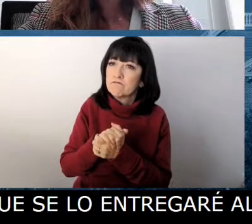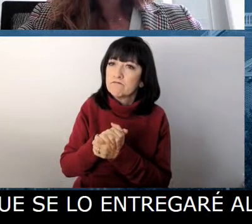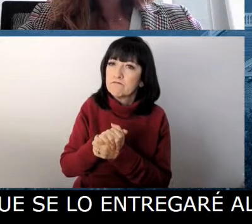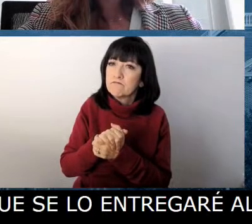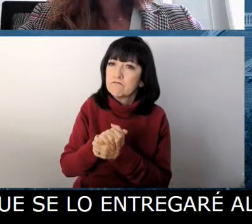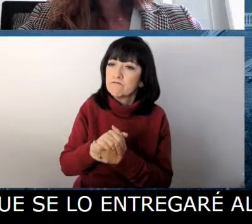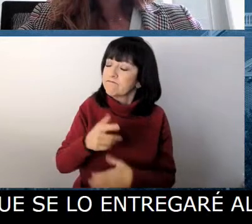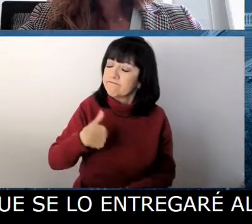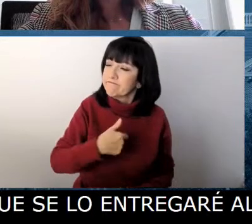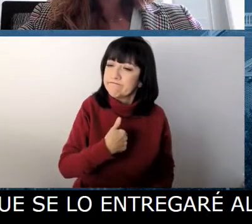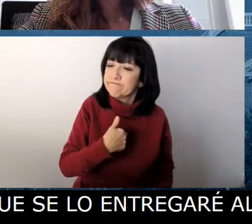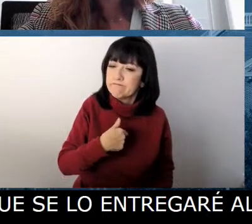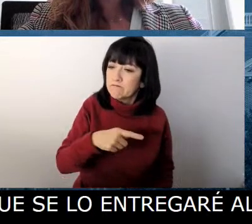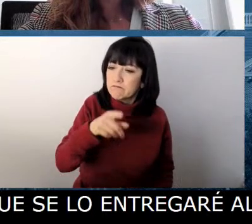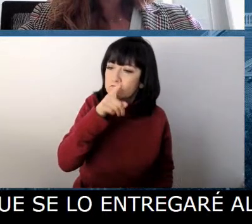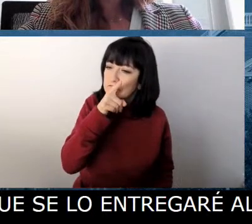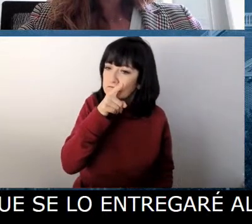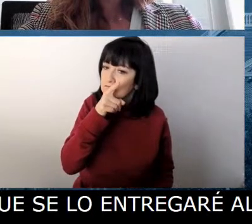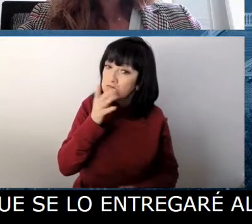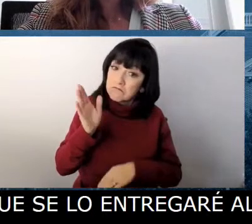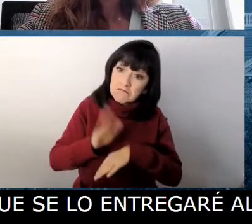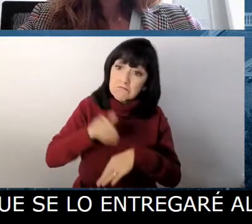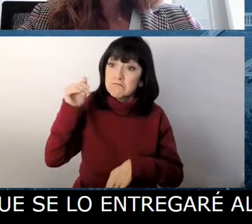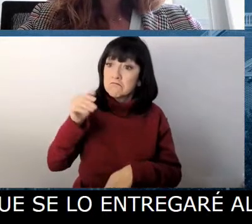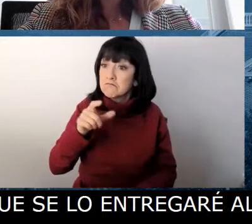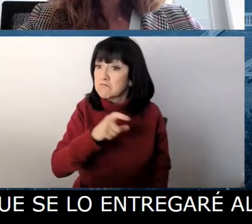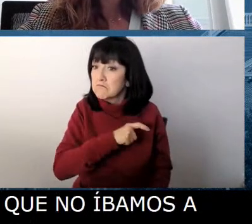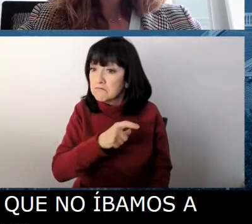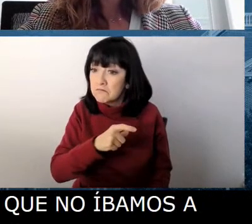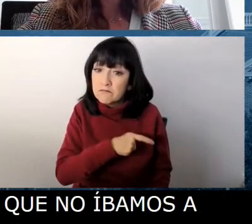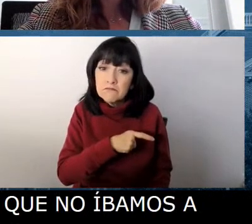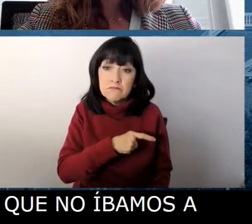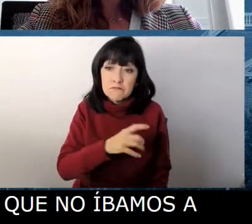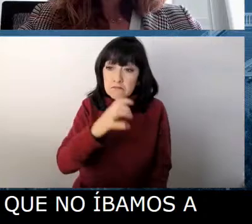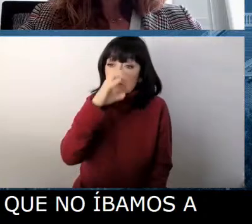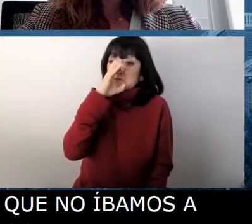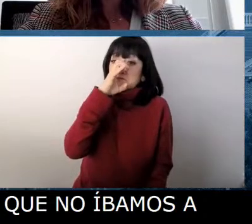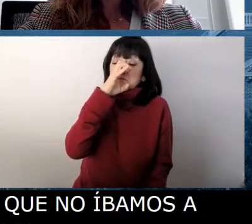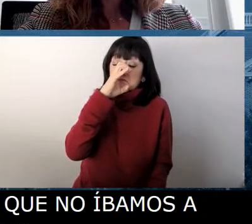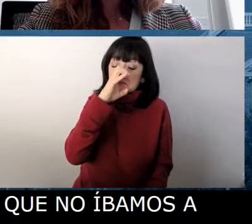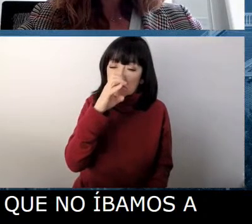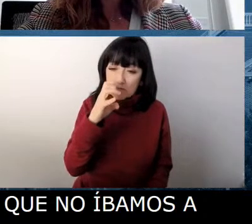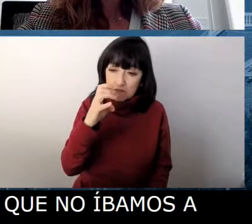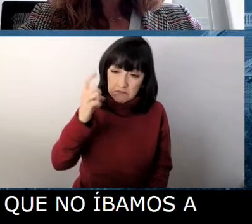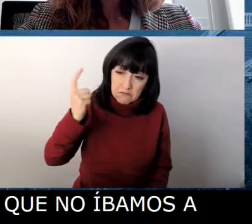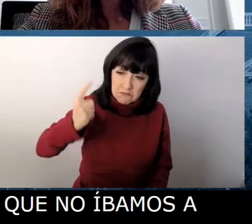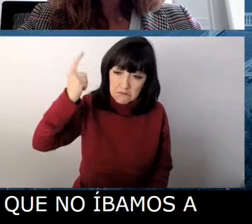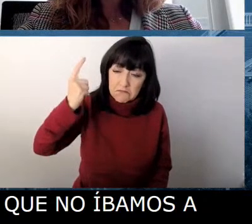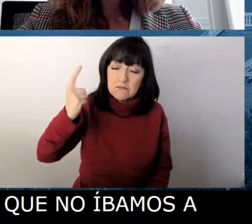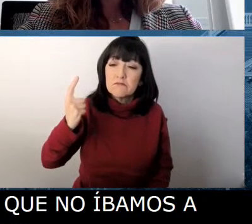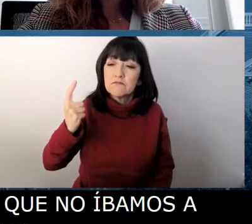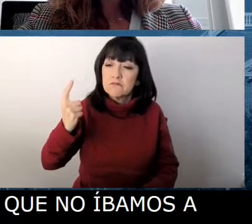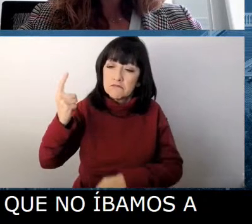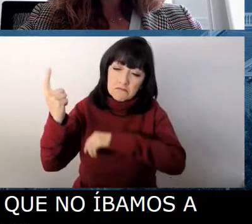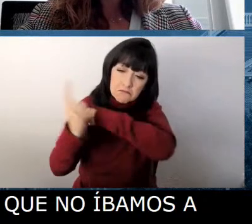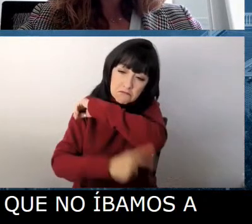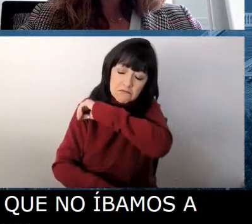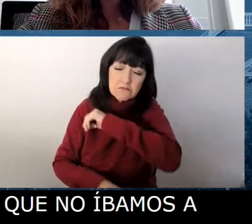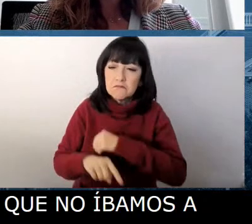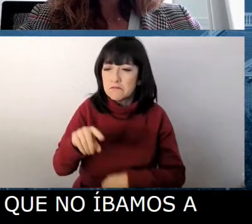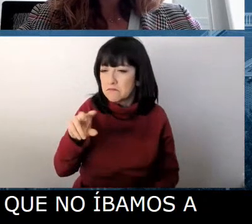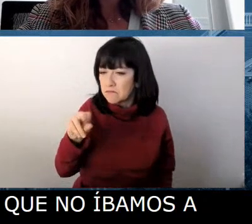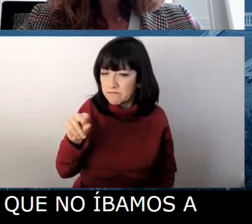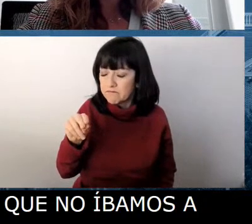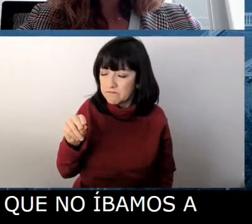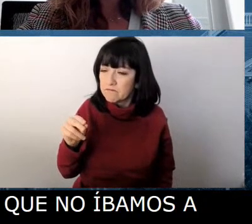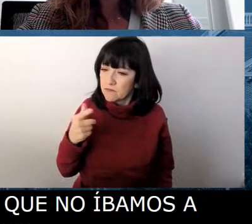heavy hand, that we were going to again call for folks to comply with the mandate and